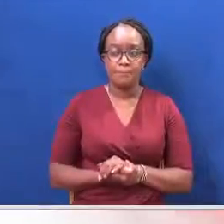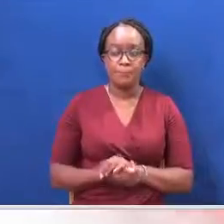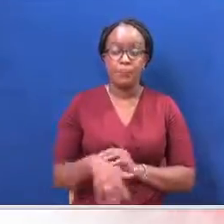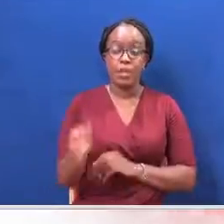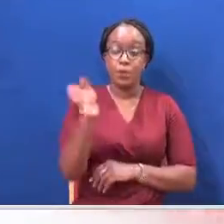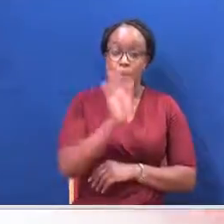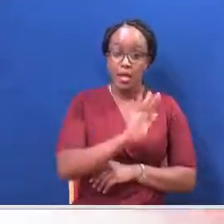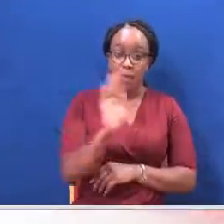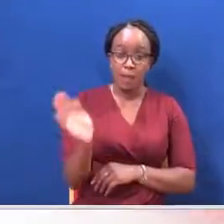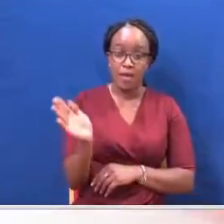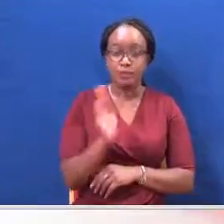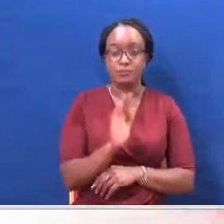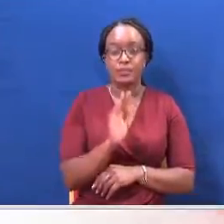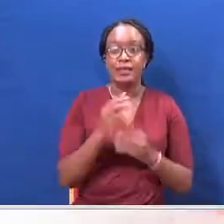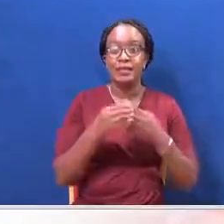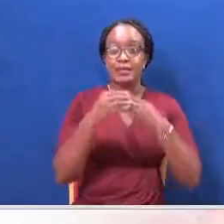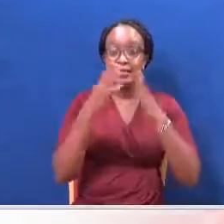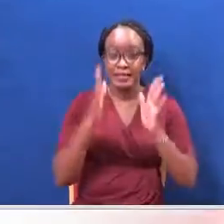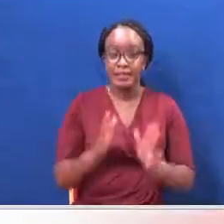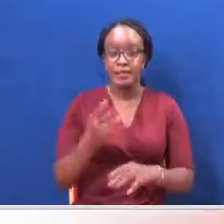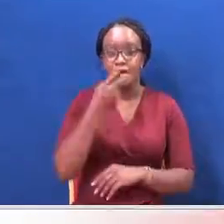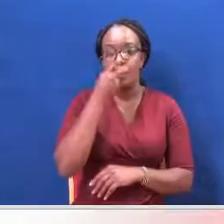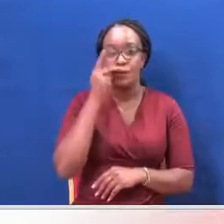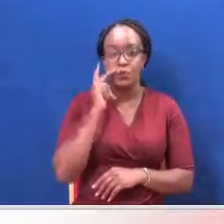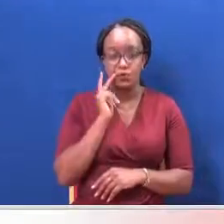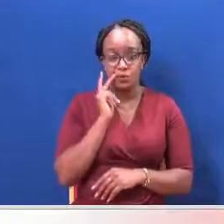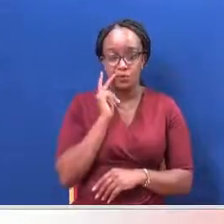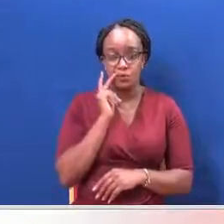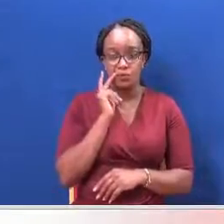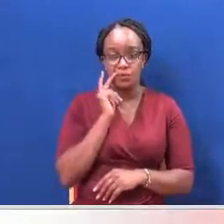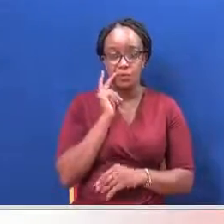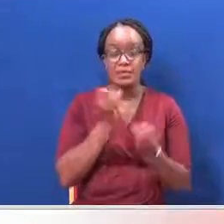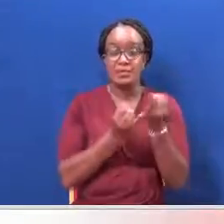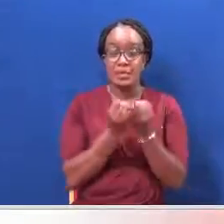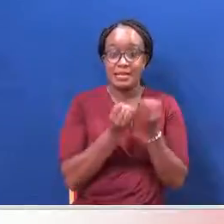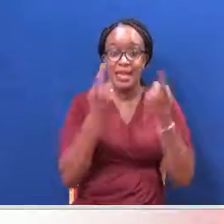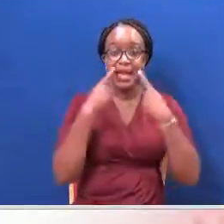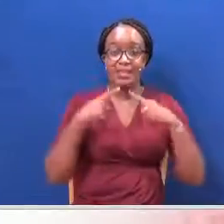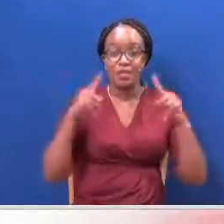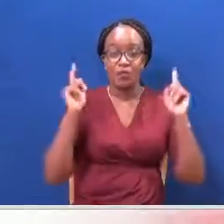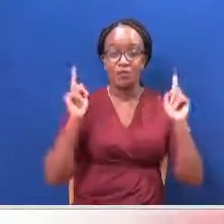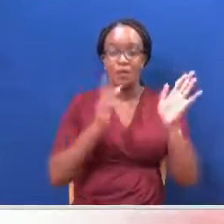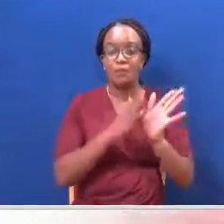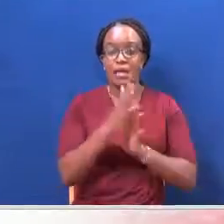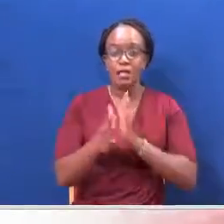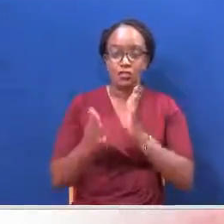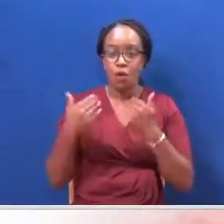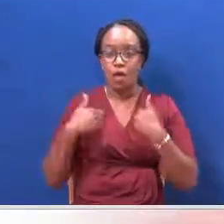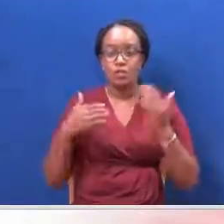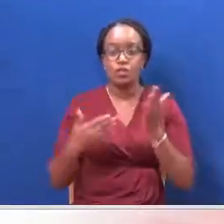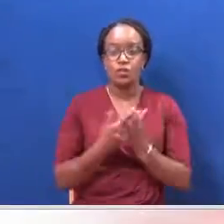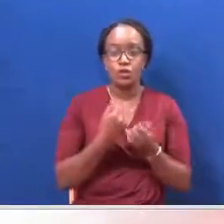Wiper Democratic Movement, led by party leader Kalonzo Musyoka, on Saturday announced plans to adopt new